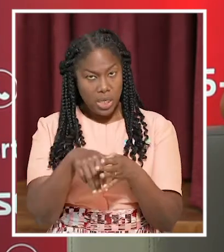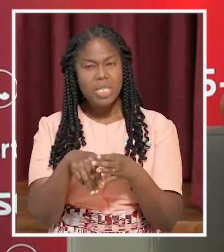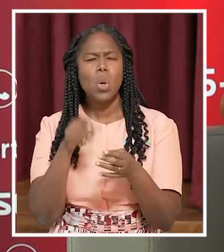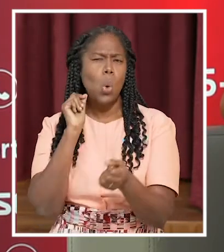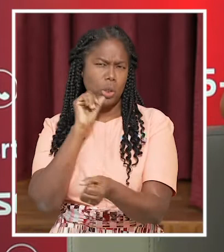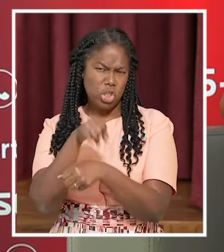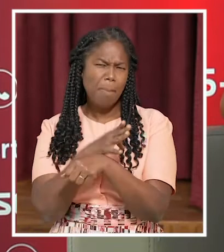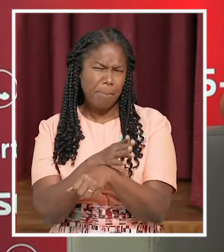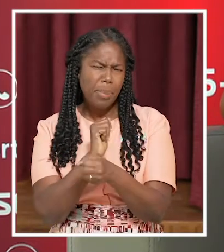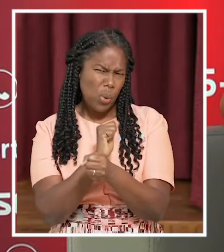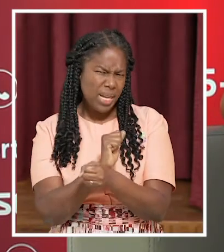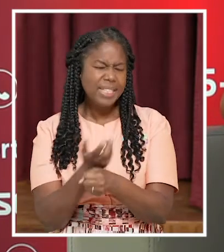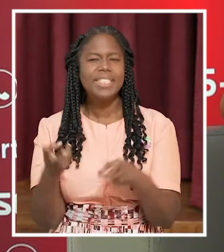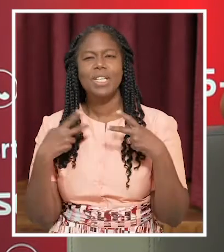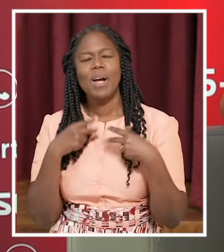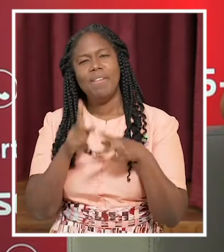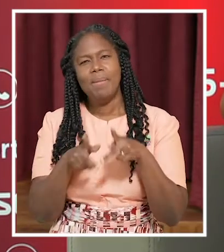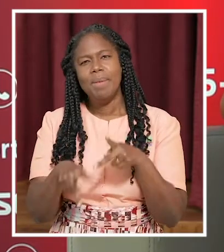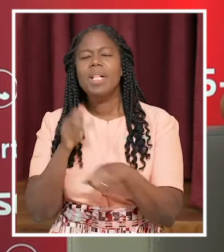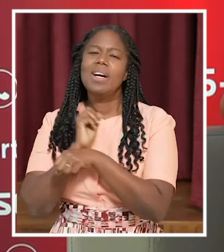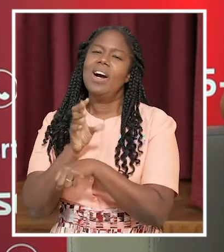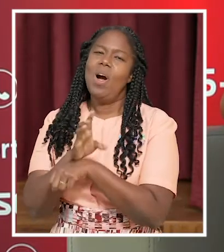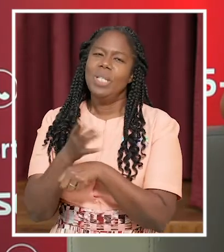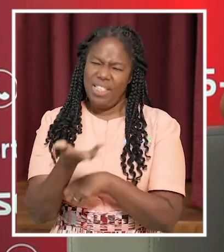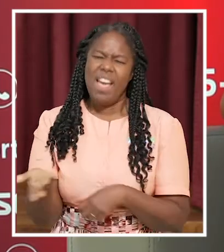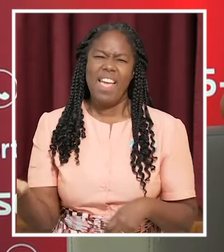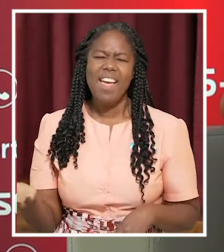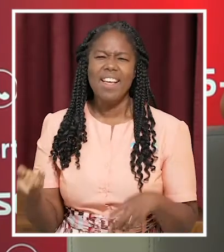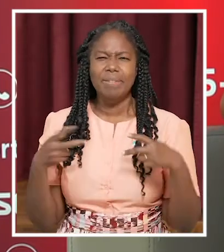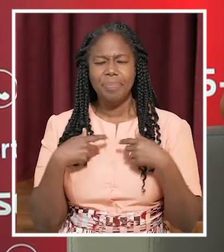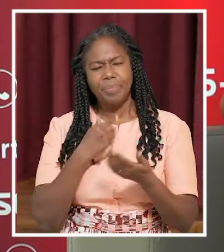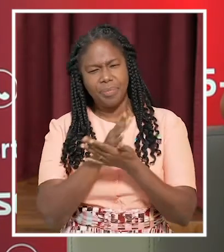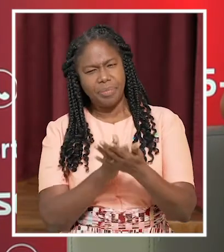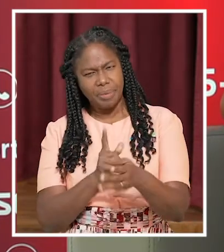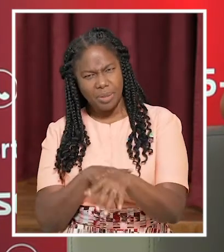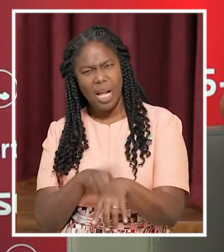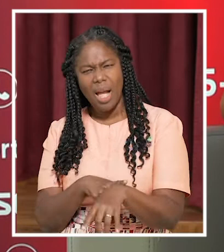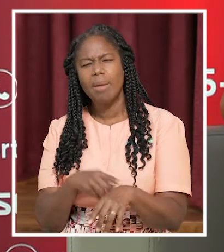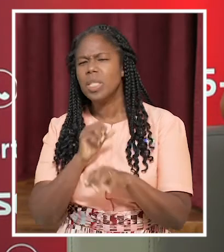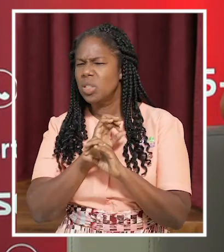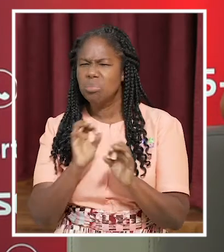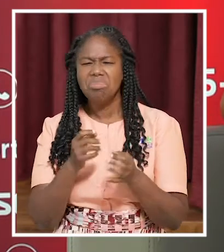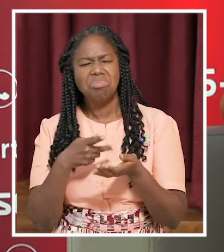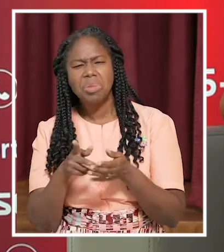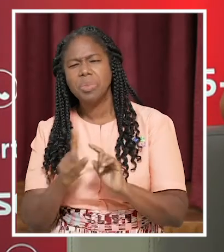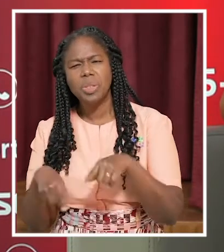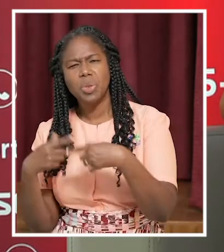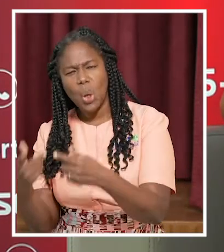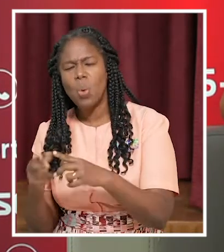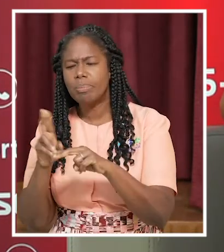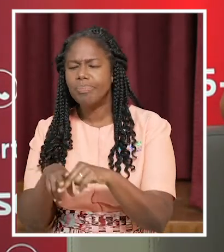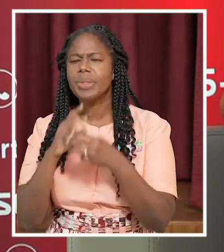health type, counseling or Zoom sessions, as a lot of places have been doing now. And most importantly, for